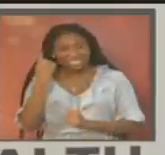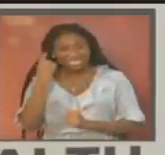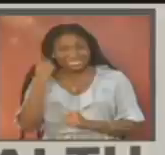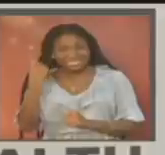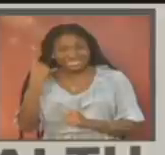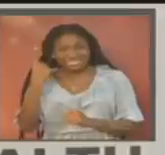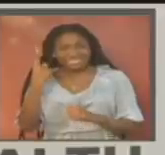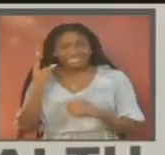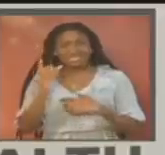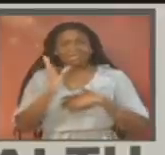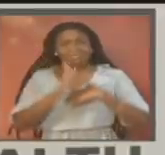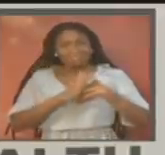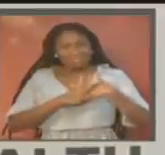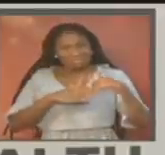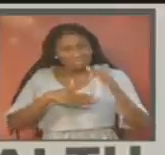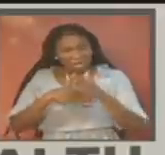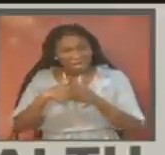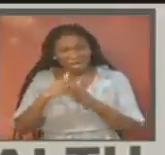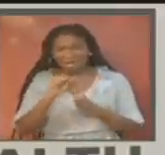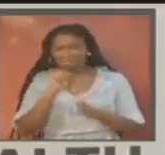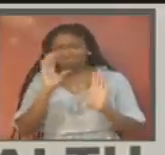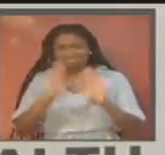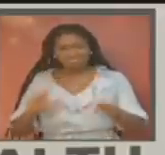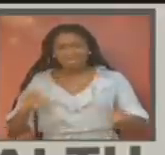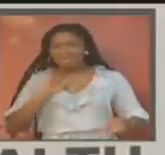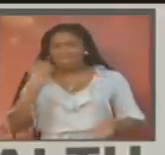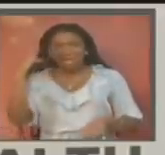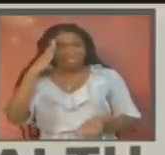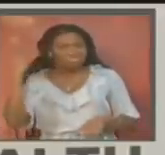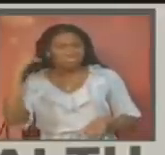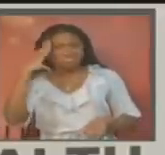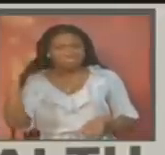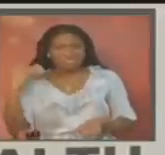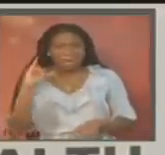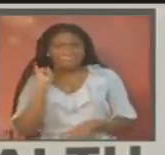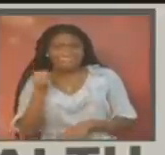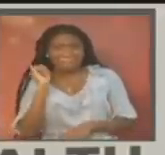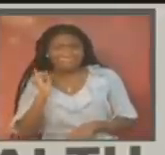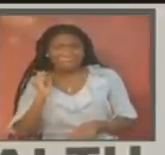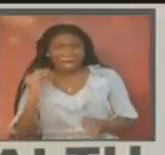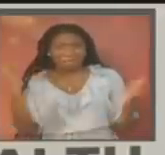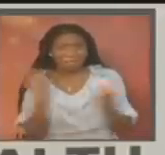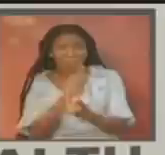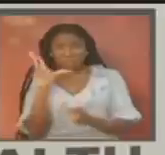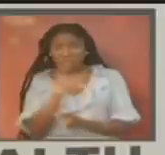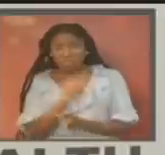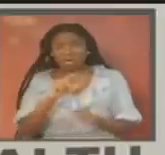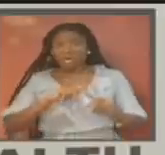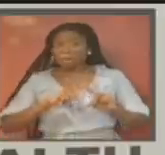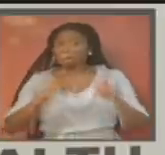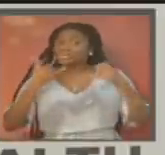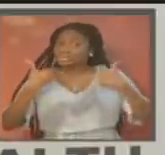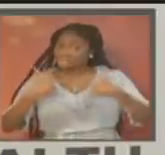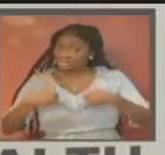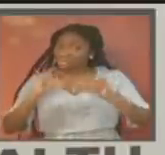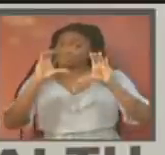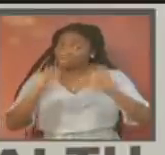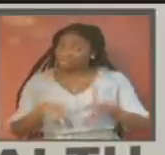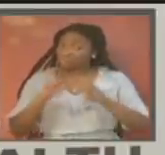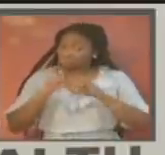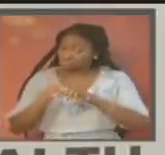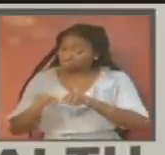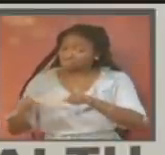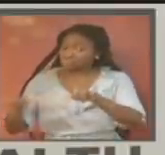still at some risk per se. The other thing to note is also, we mentioned this a few times, about having severe